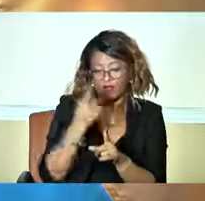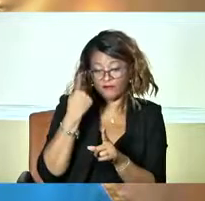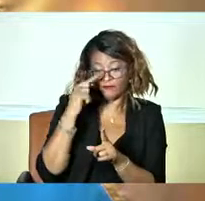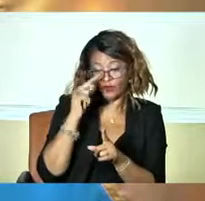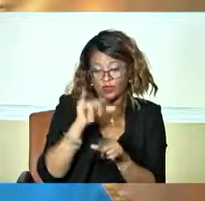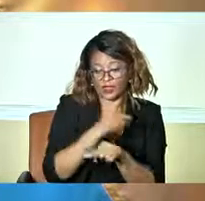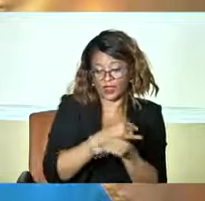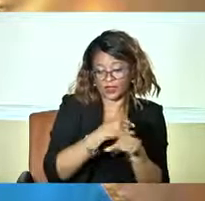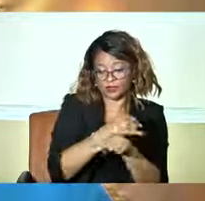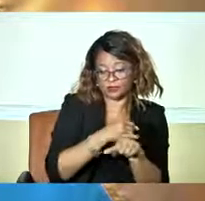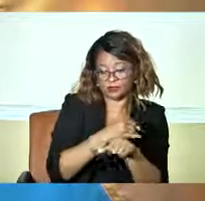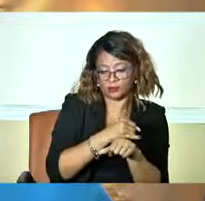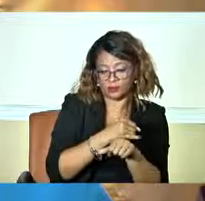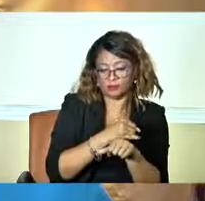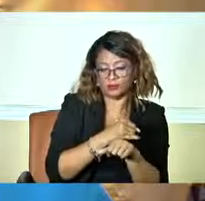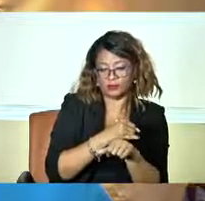island.